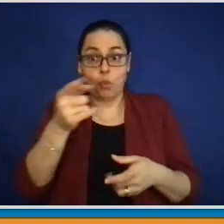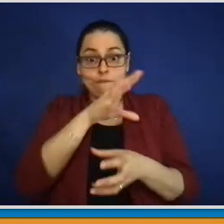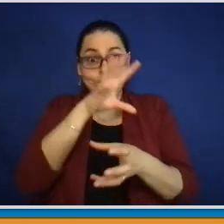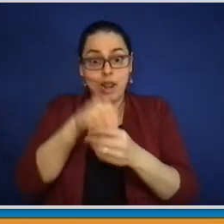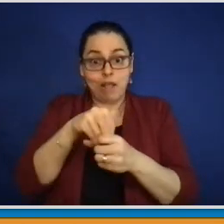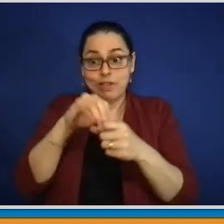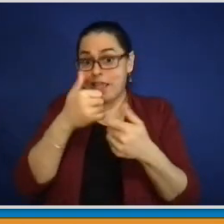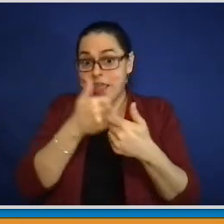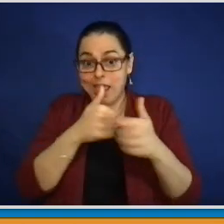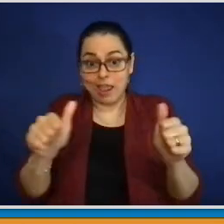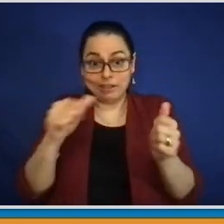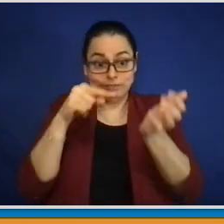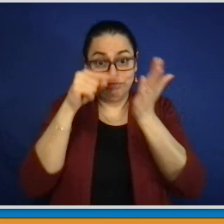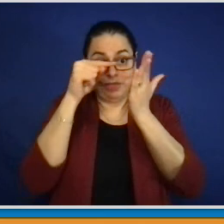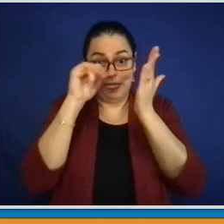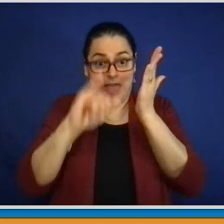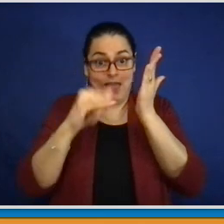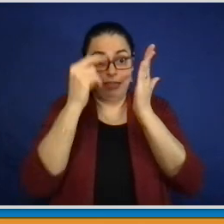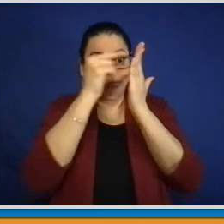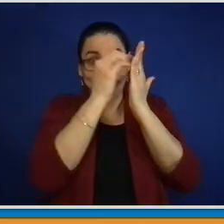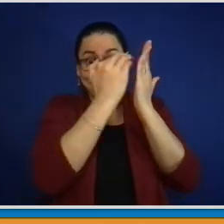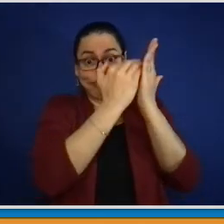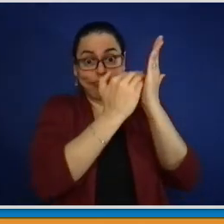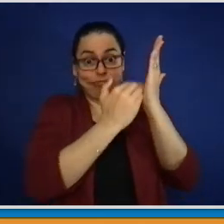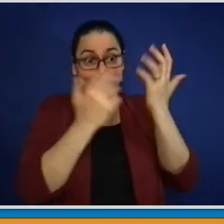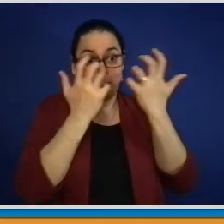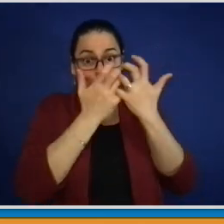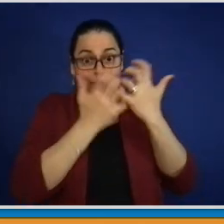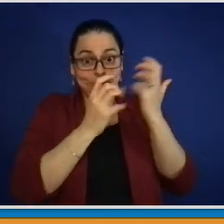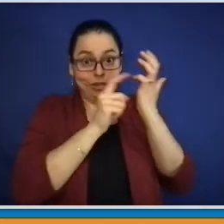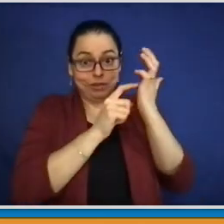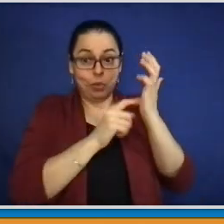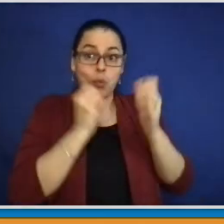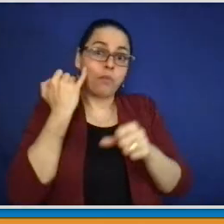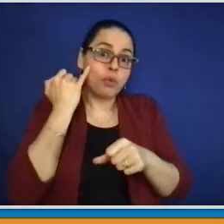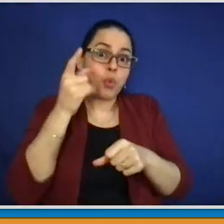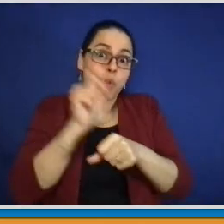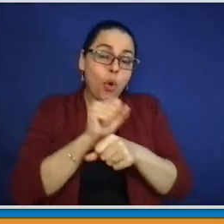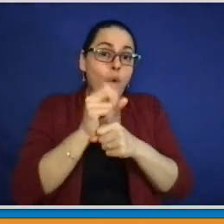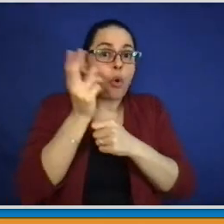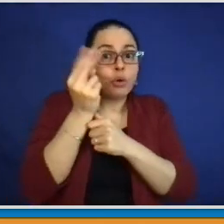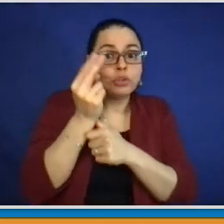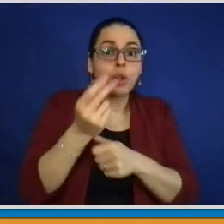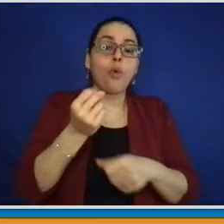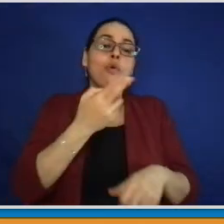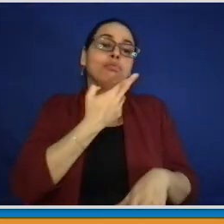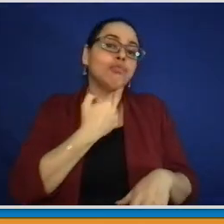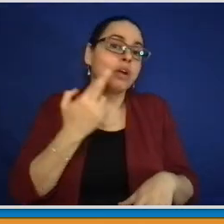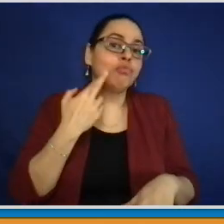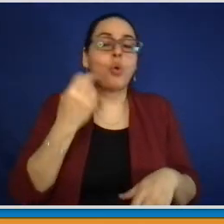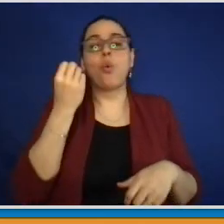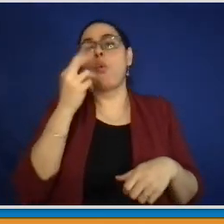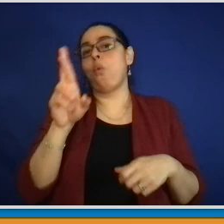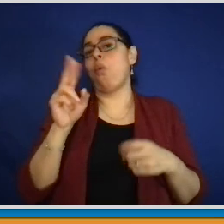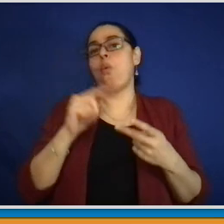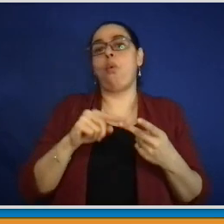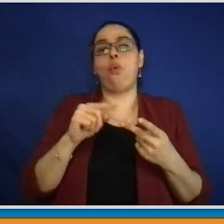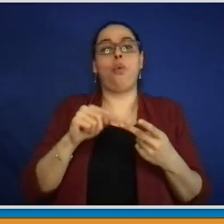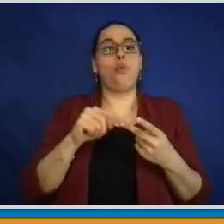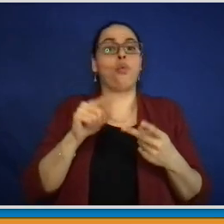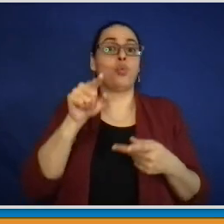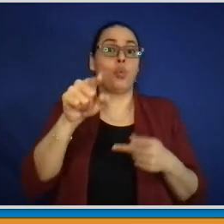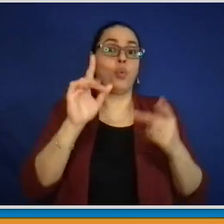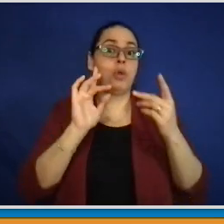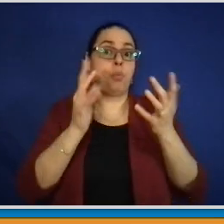identified online. If you're a hotel worker, restaurant worker, if you're in anyone in a major public contact role, grocery